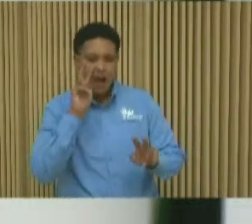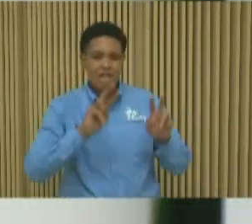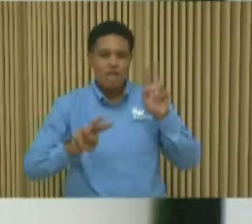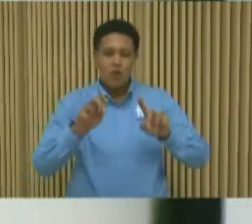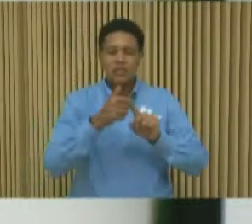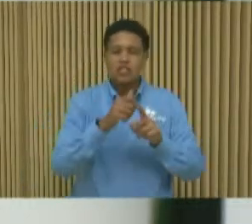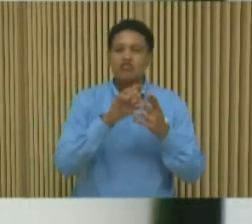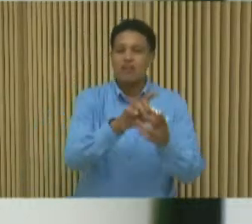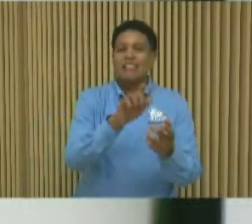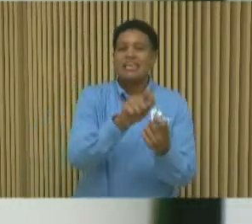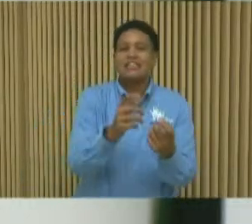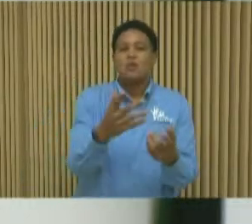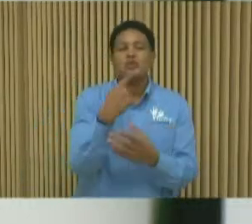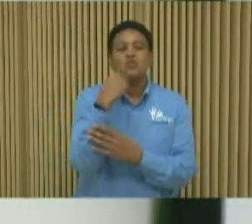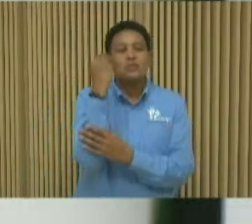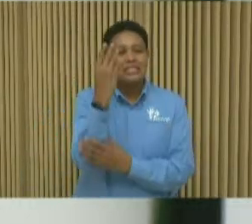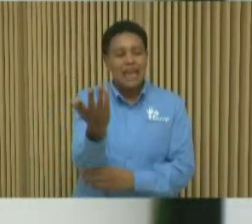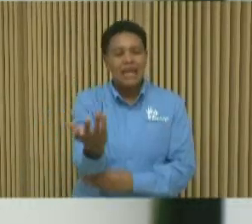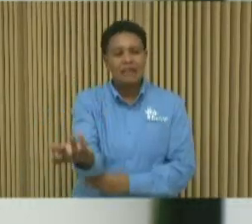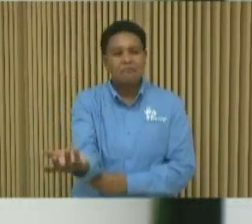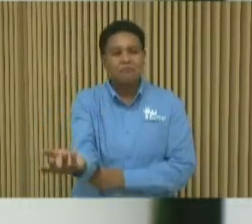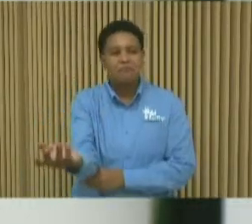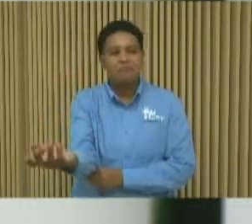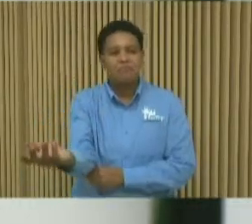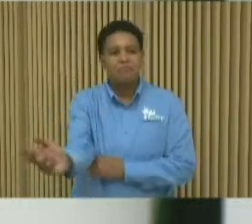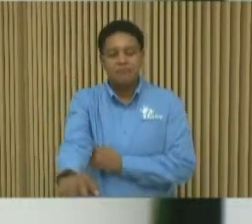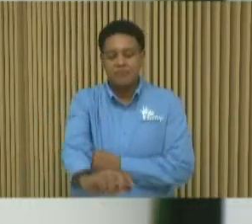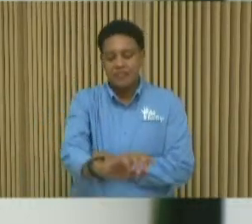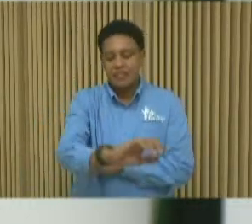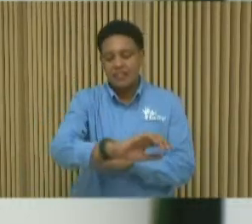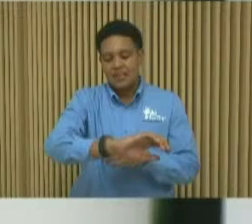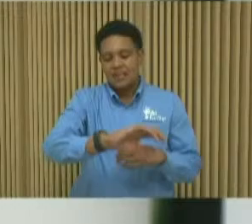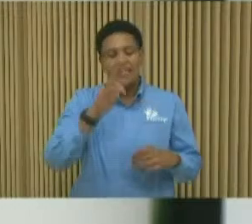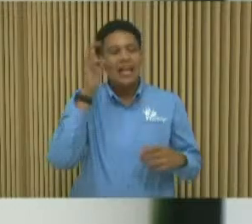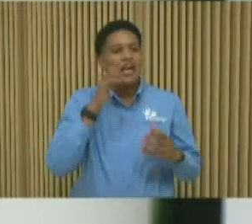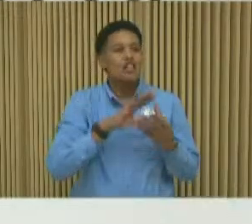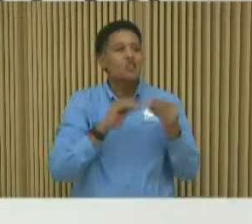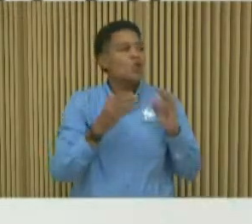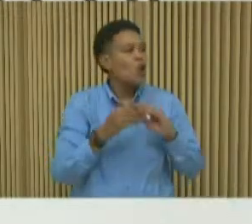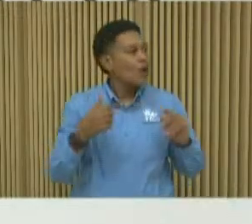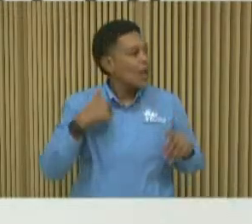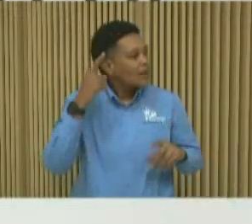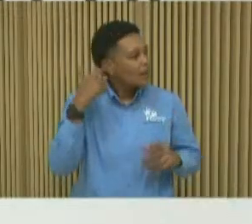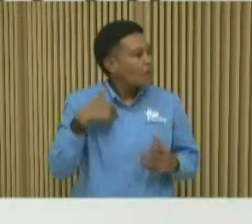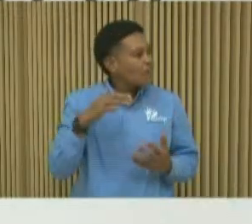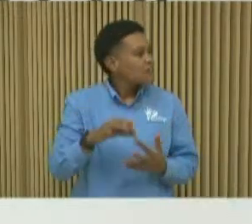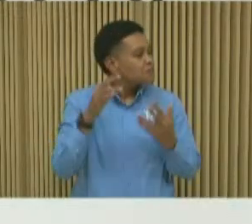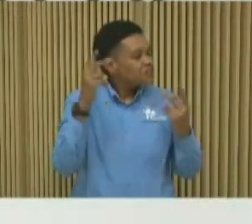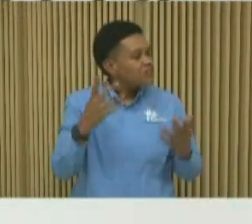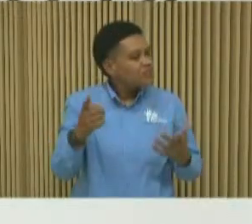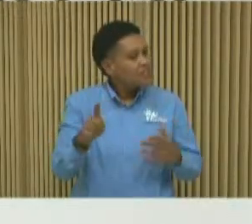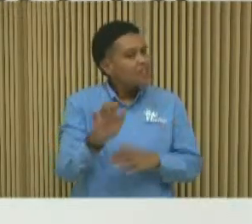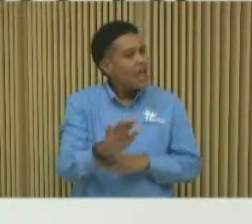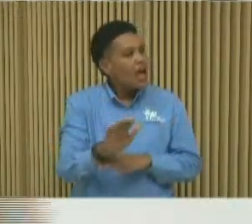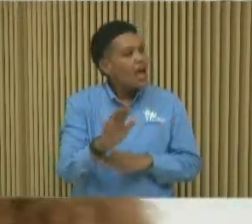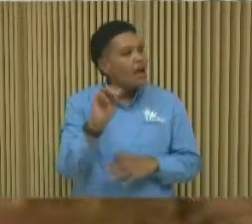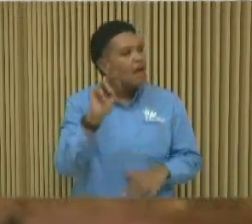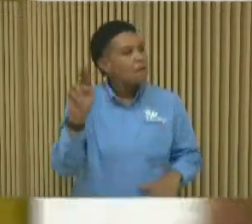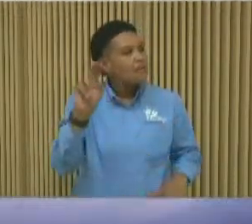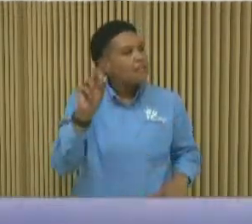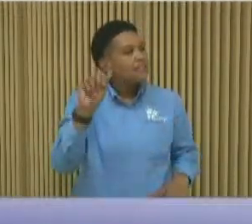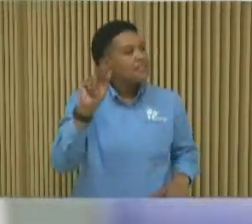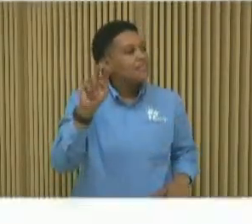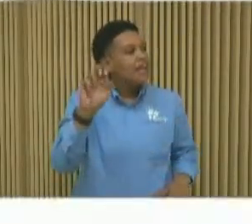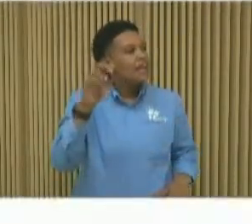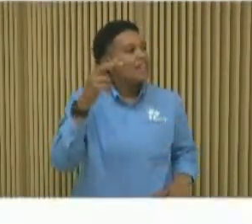to exactly what you're saying is to hear a testimony. Exactly. And I think we have a special guest here with us this afternoon, Mr. Dave Hines.